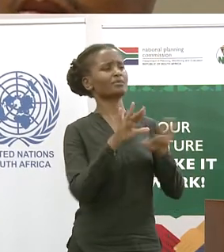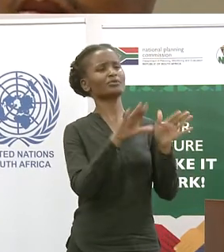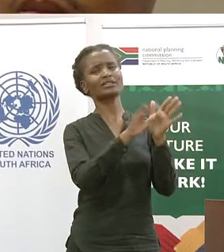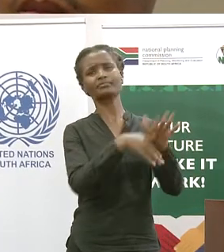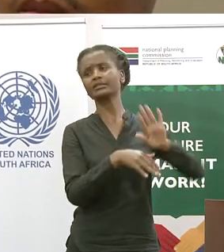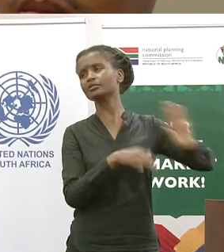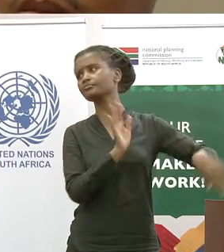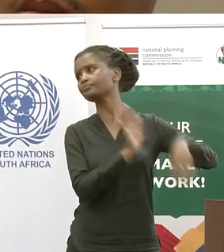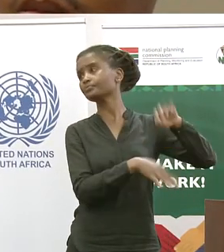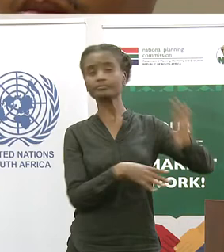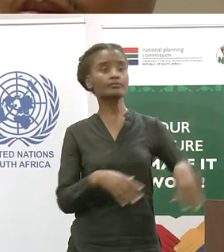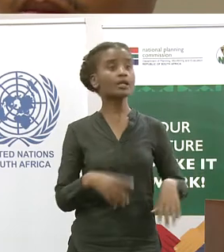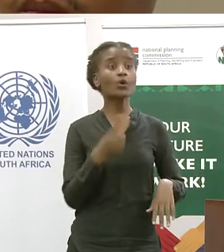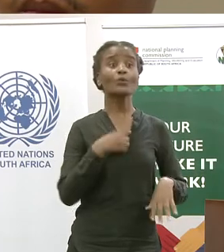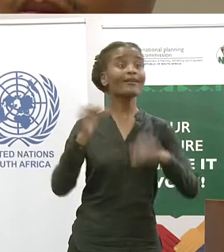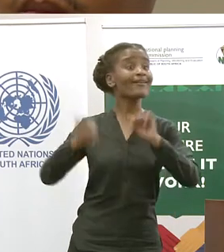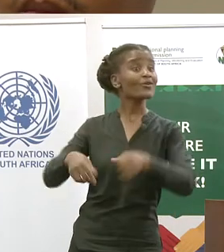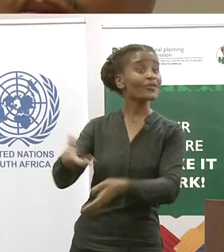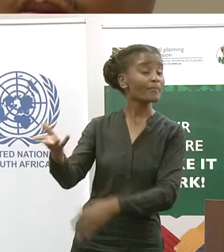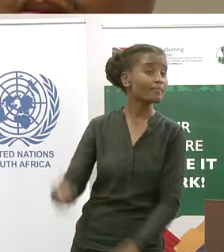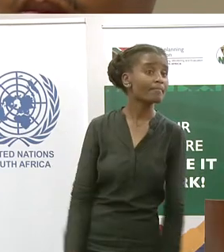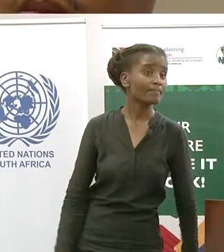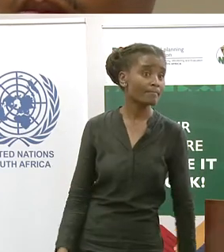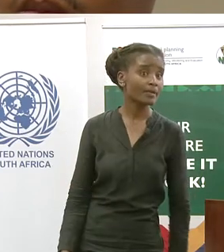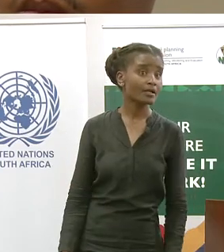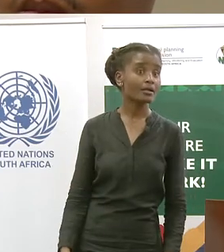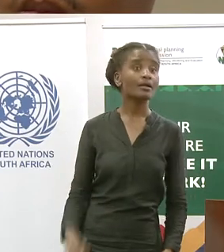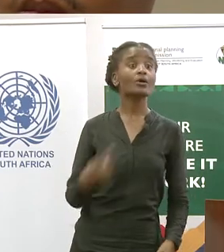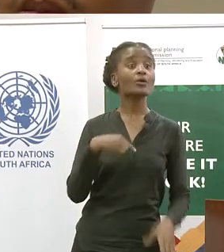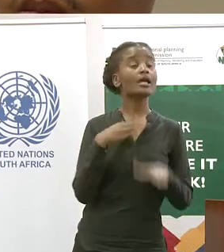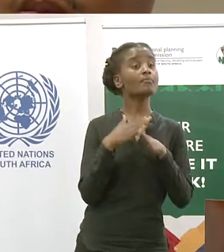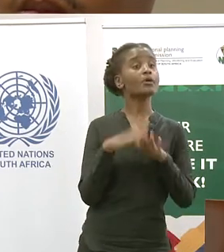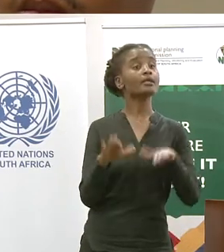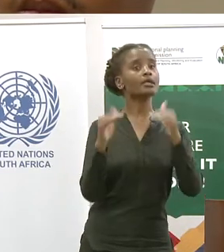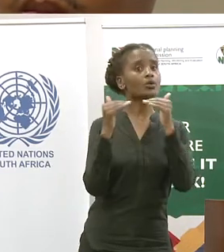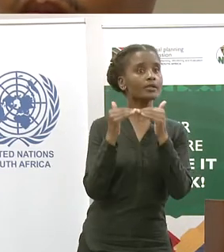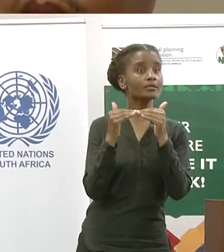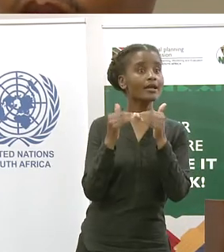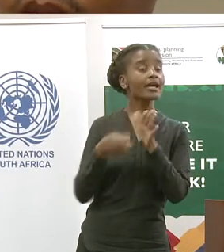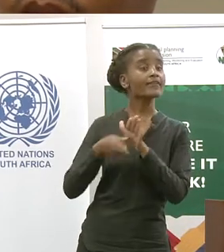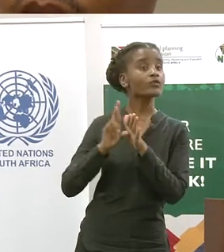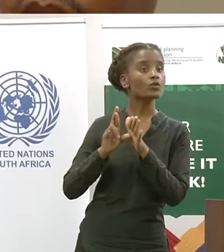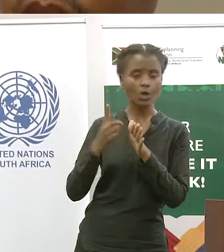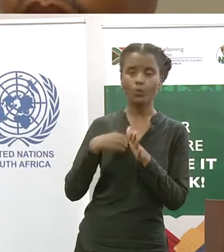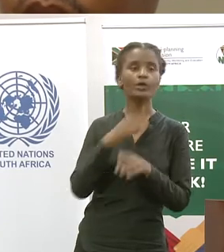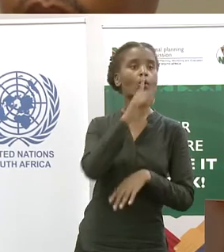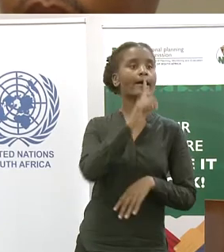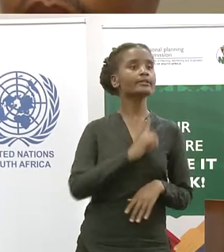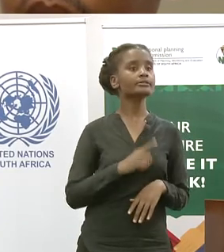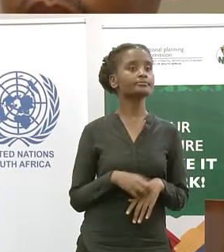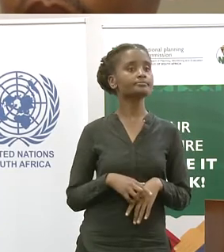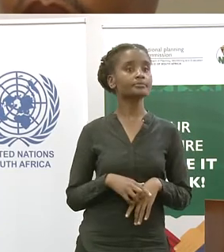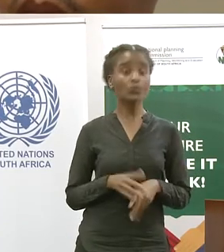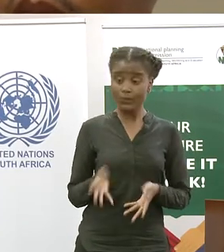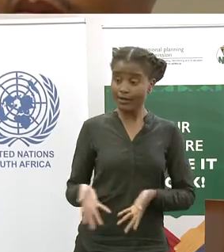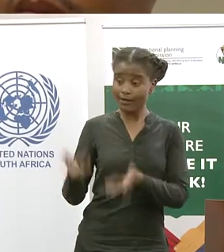just let it happen. When the employment equity was reviewed, we also kept quiet. So the